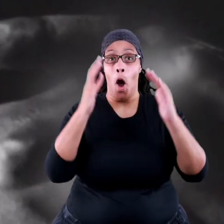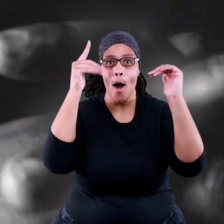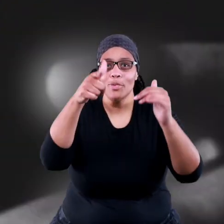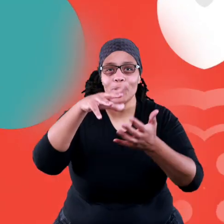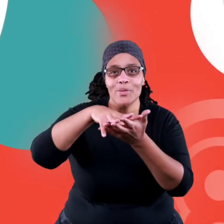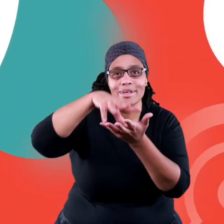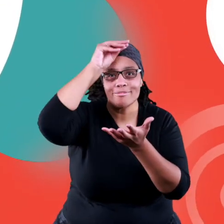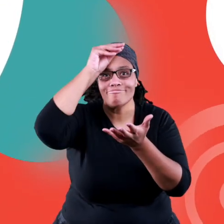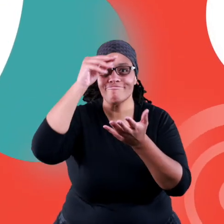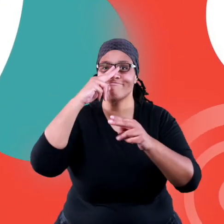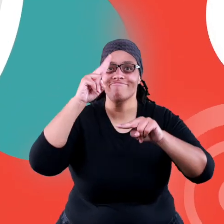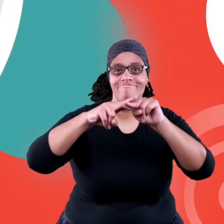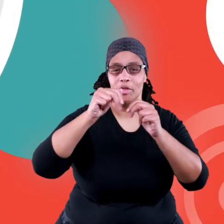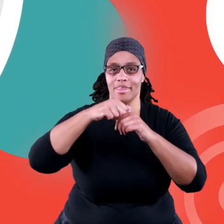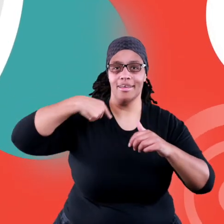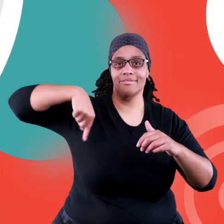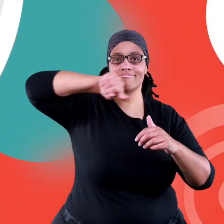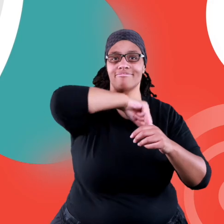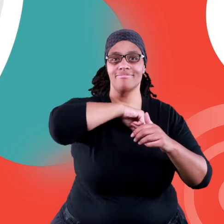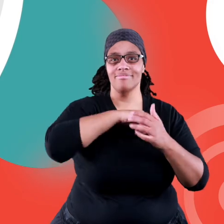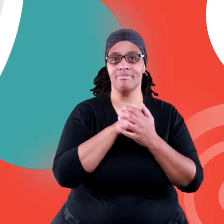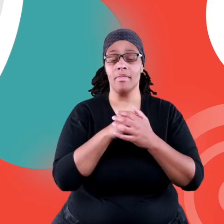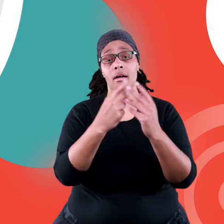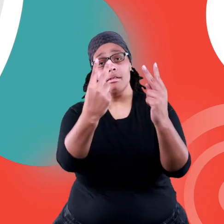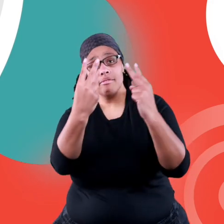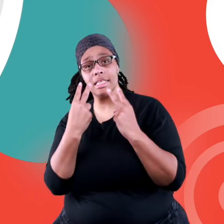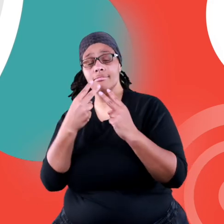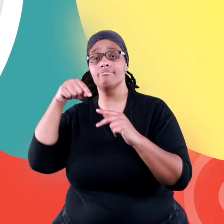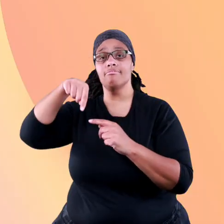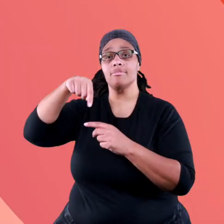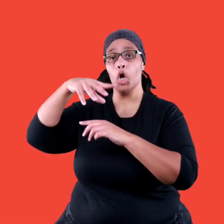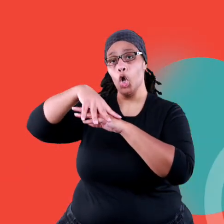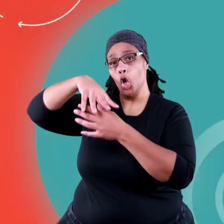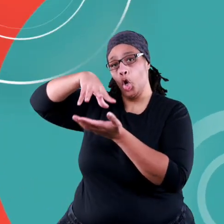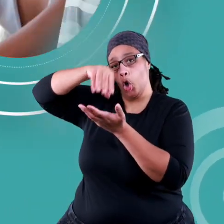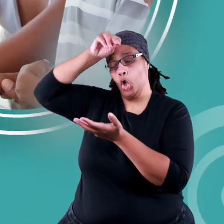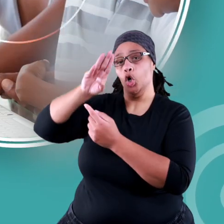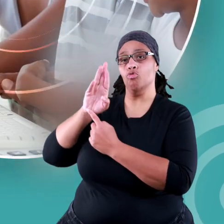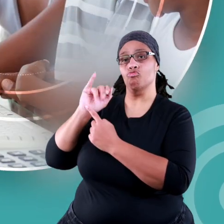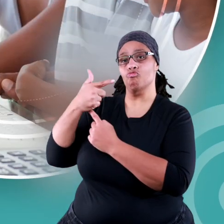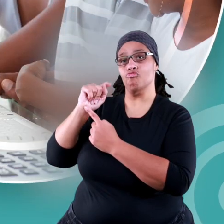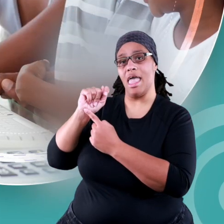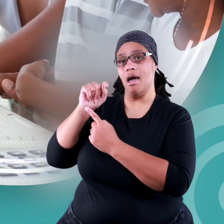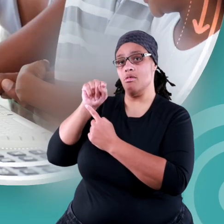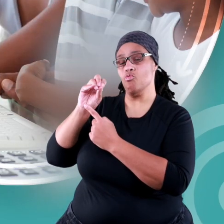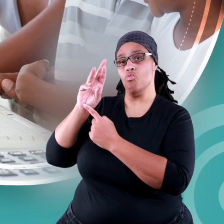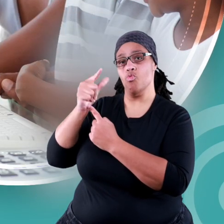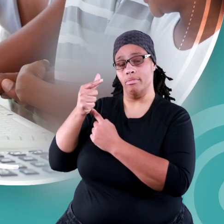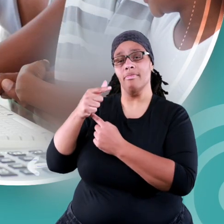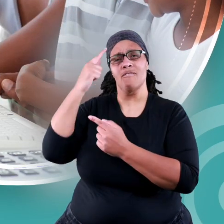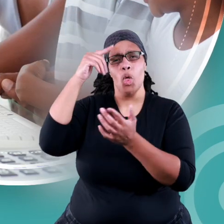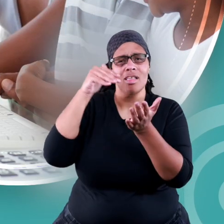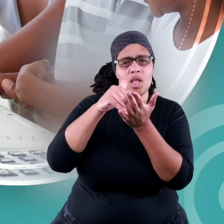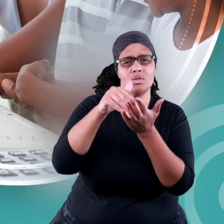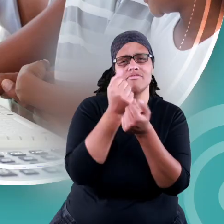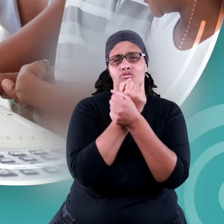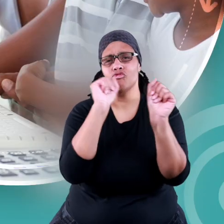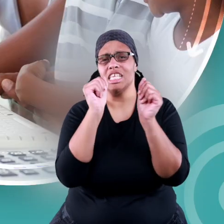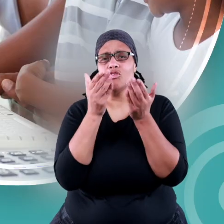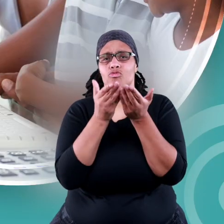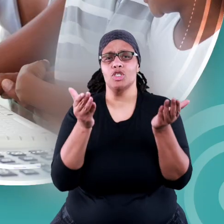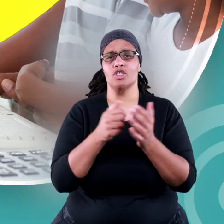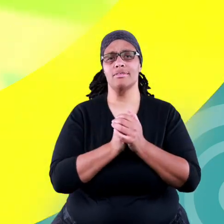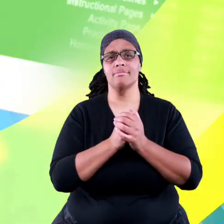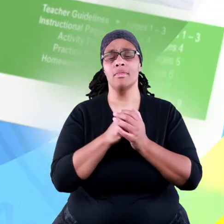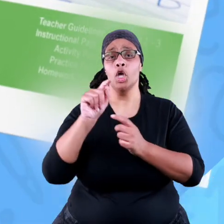place? Hope you had fun learning with us. Visit us at learnbright.org for thousands of